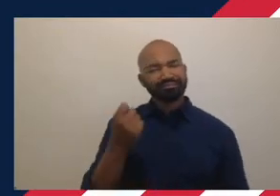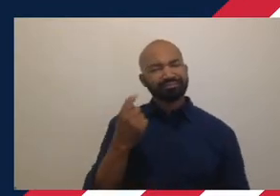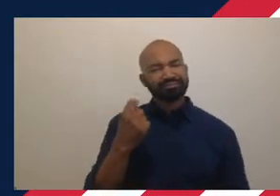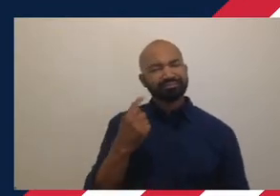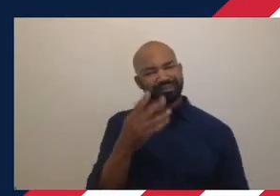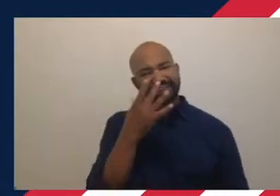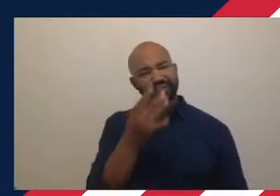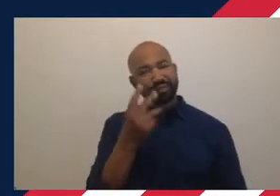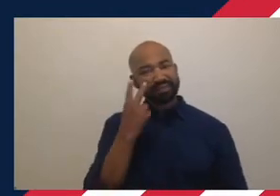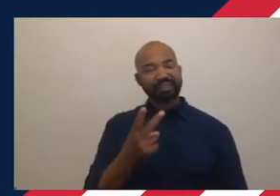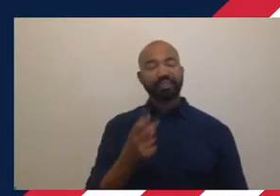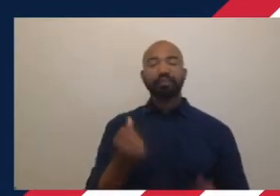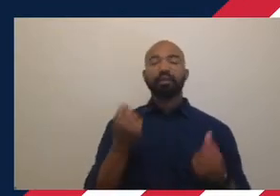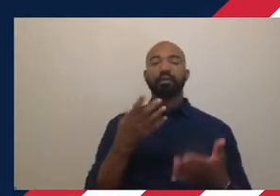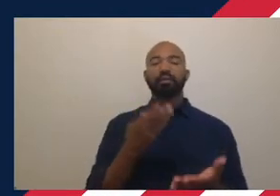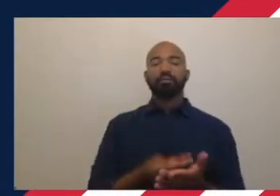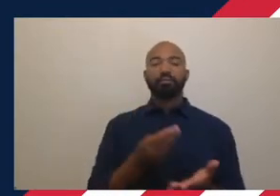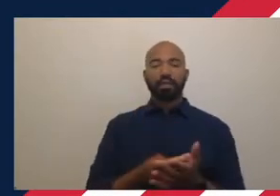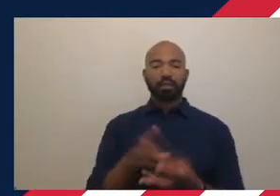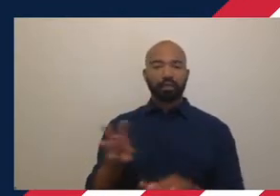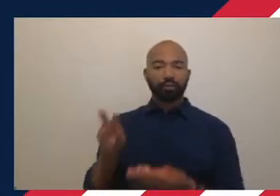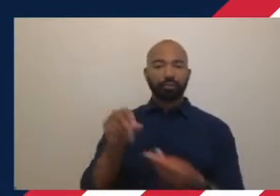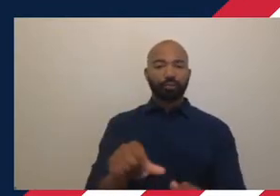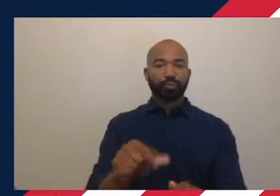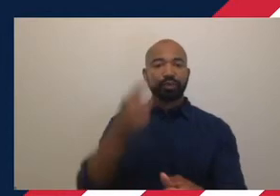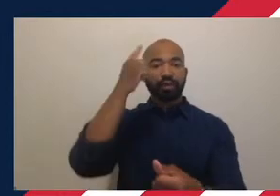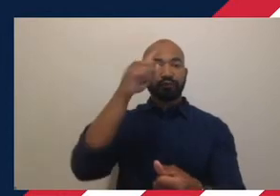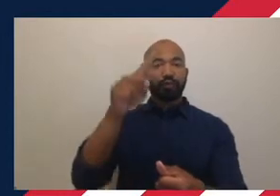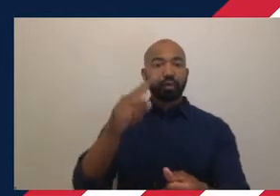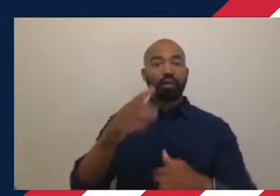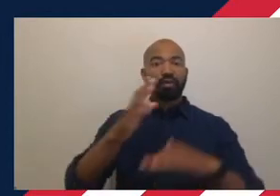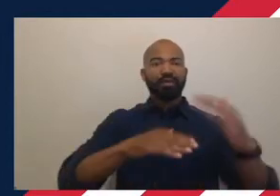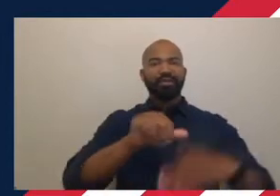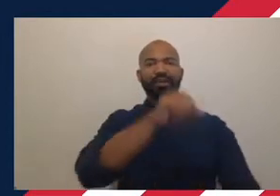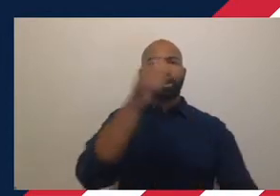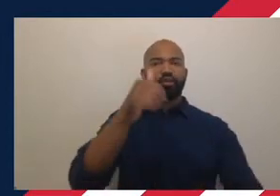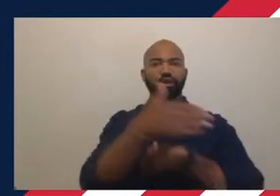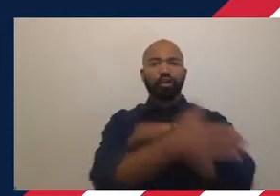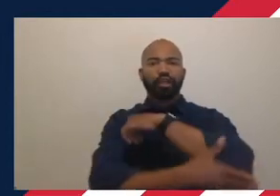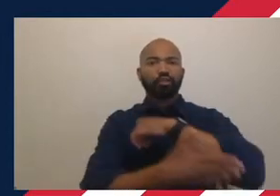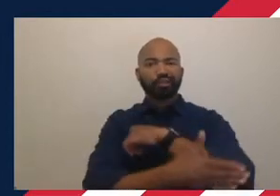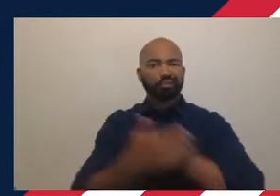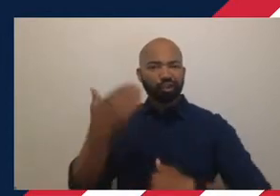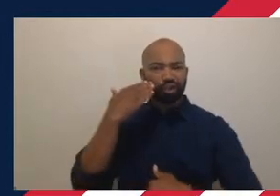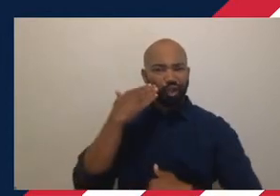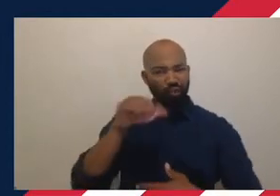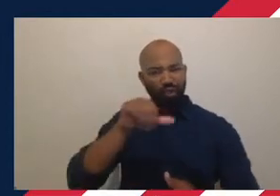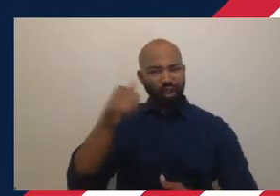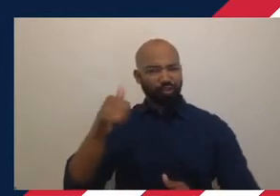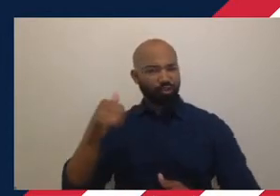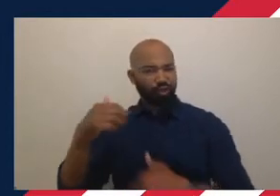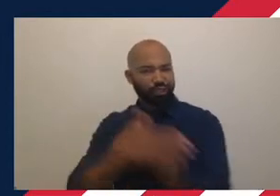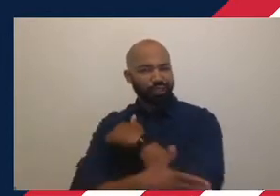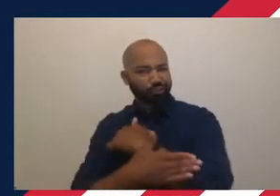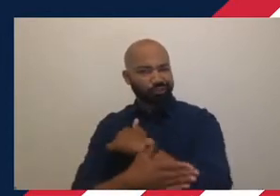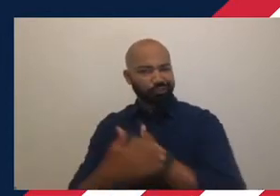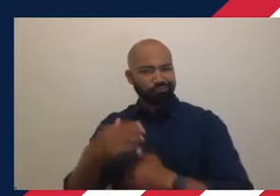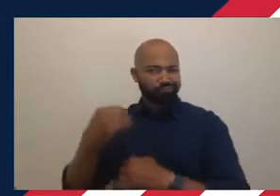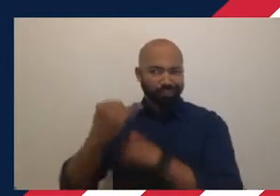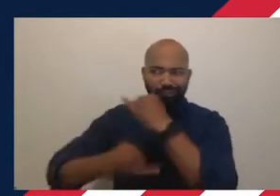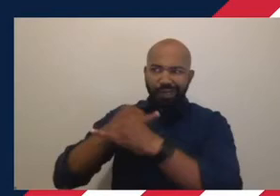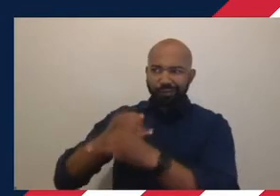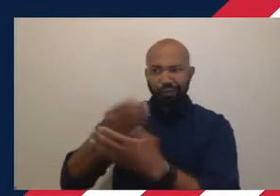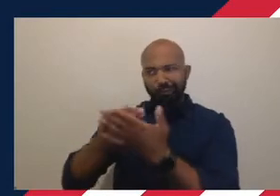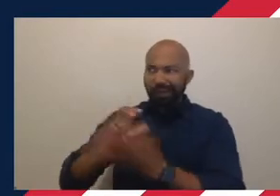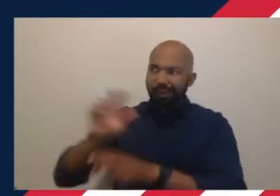is spent in rebuilding other countries, war-torn countries, but yet right in the middle of the most powerful